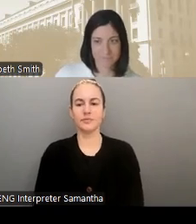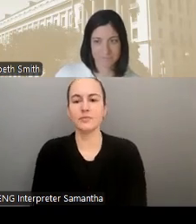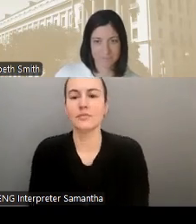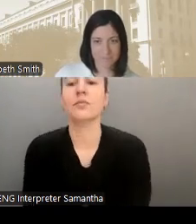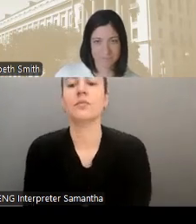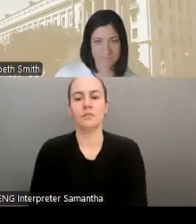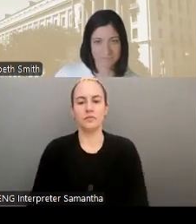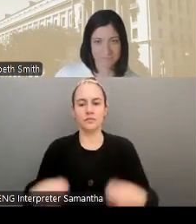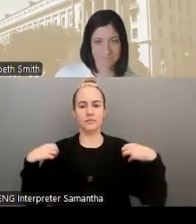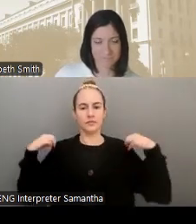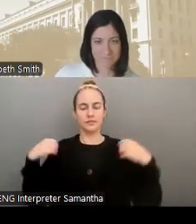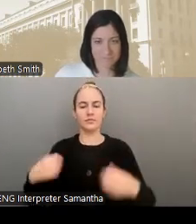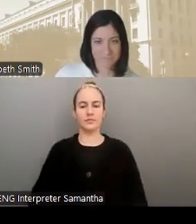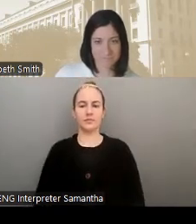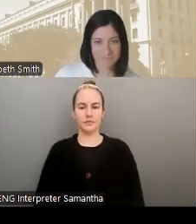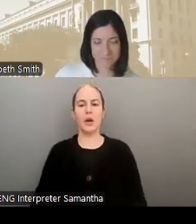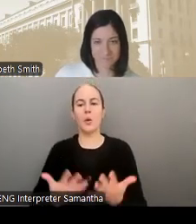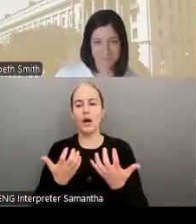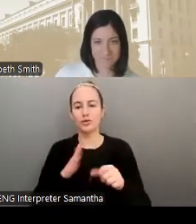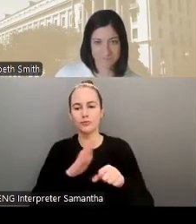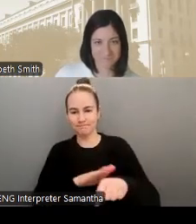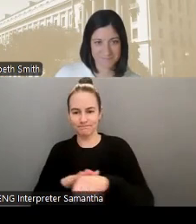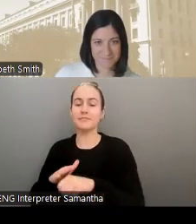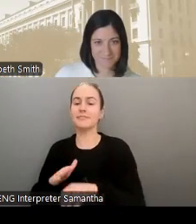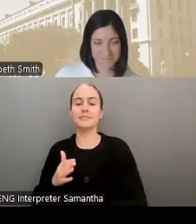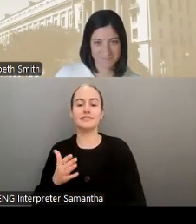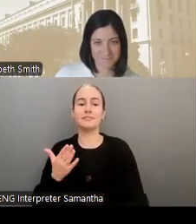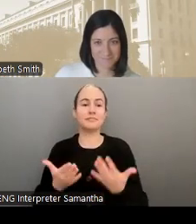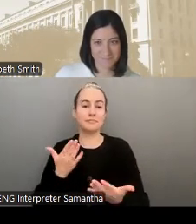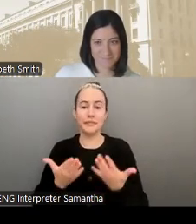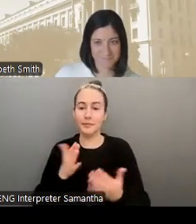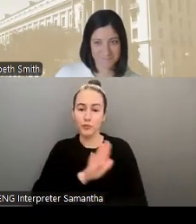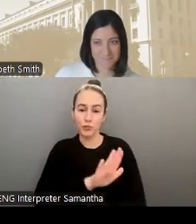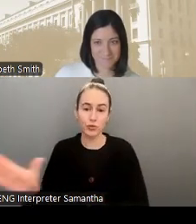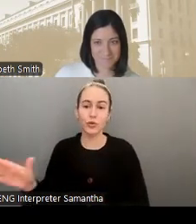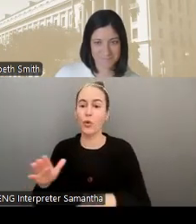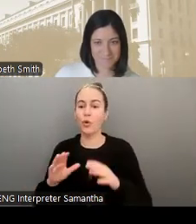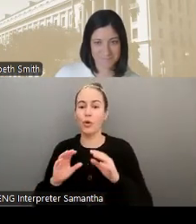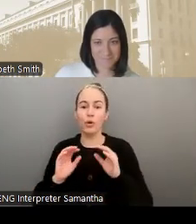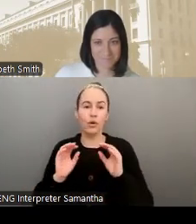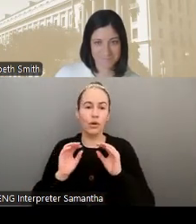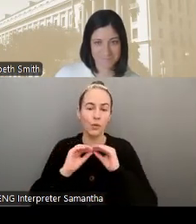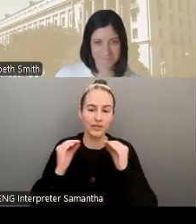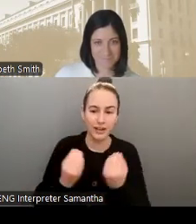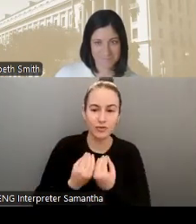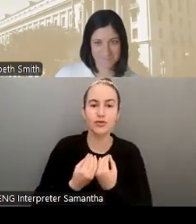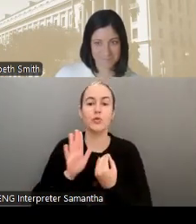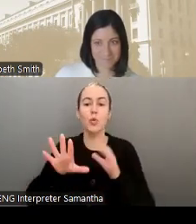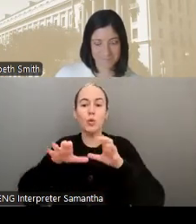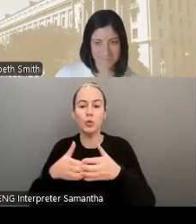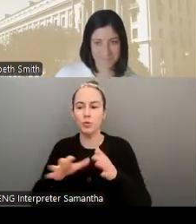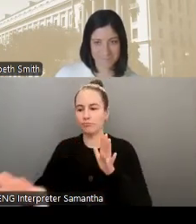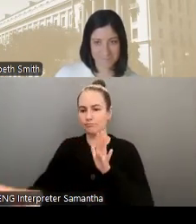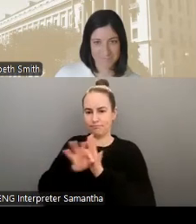preface this with if at any time your organization or entity is selected for an audit,